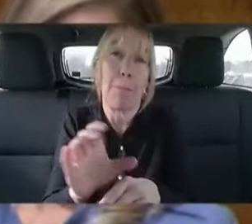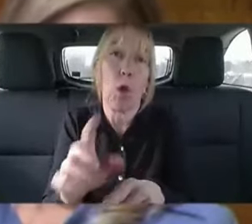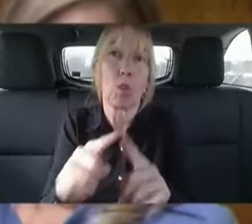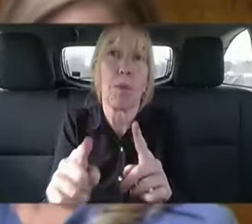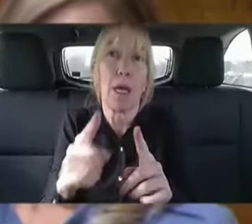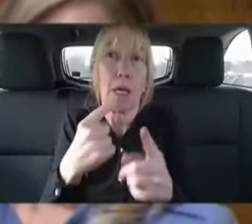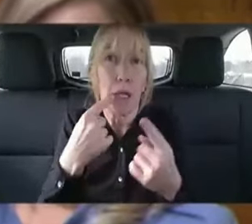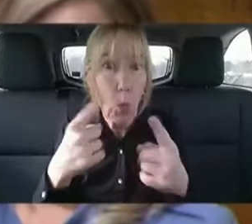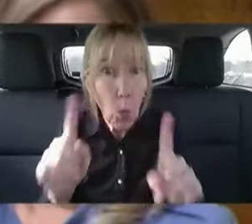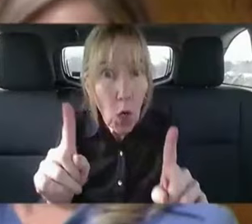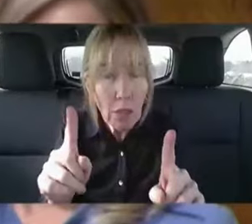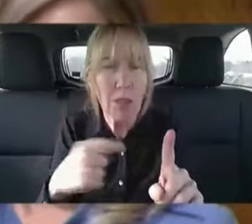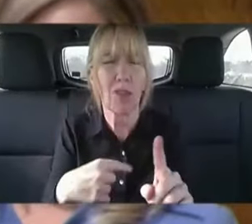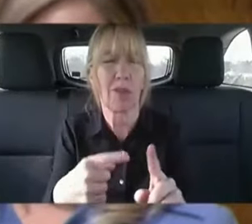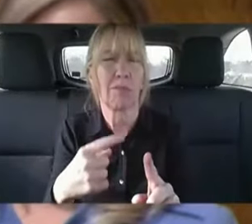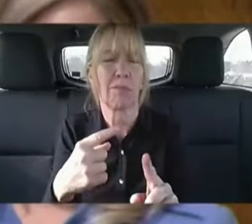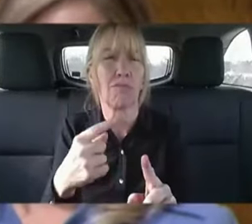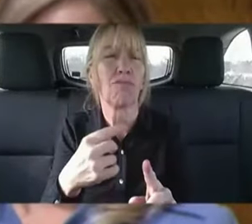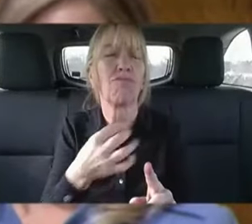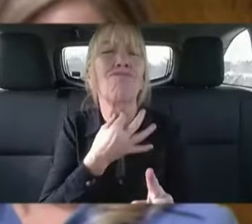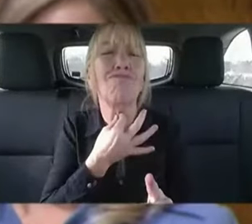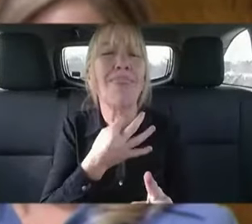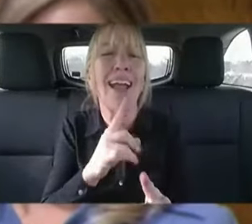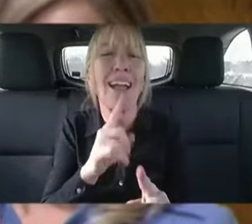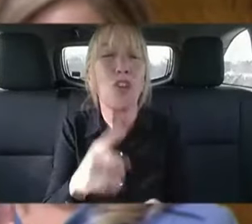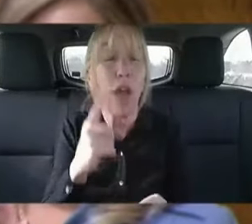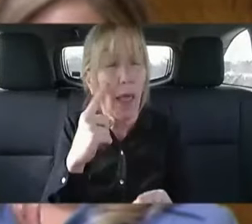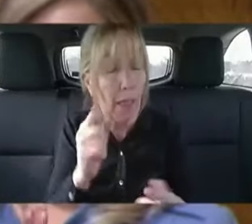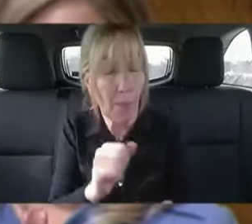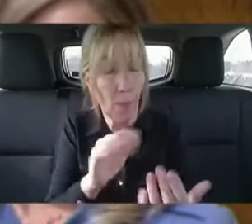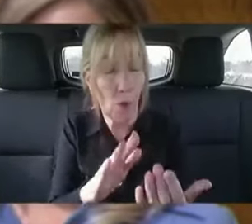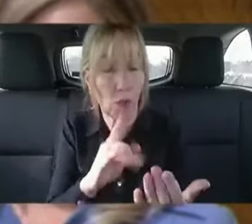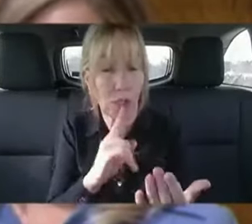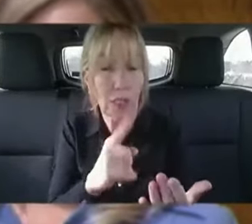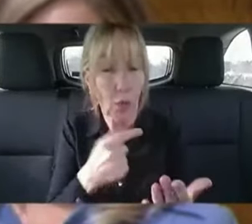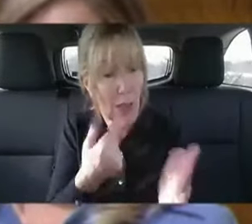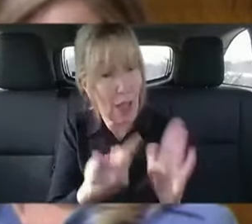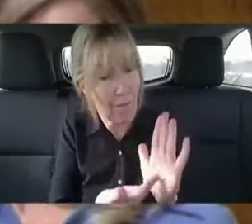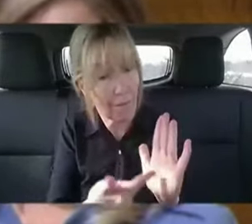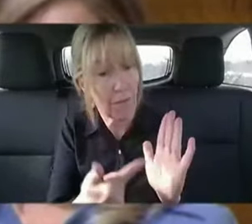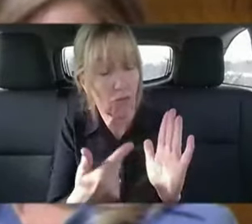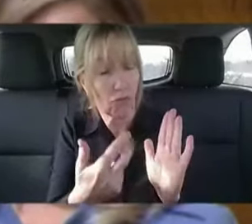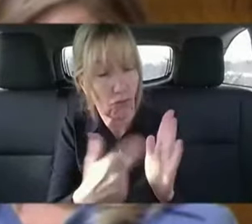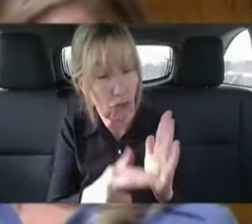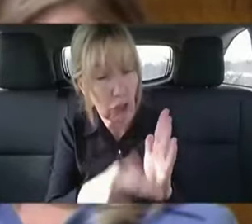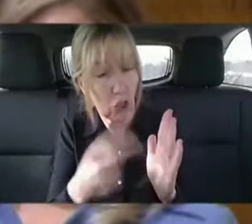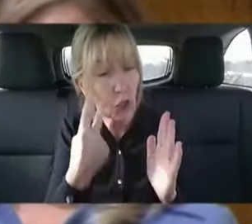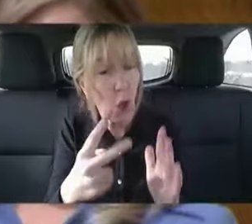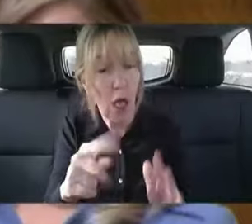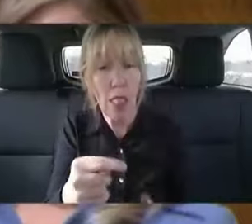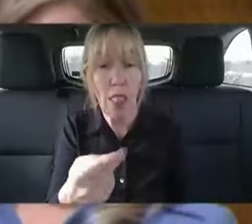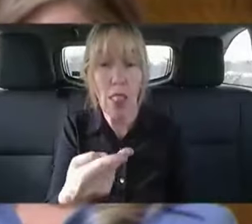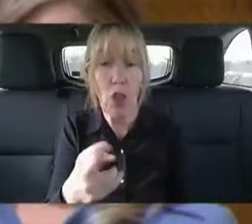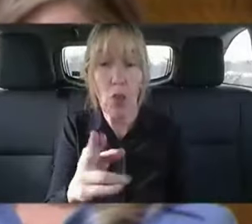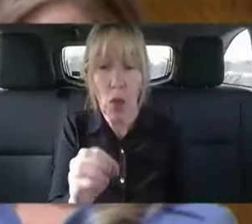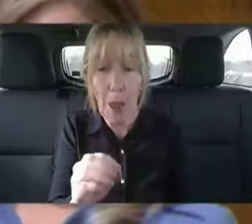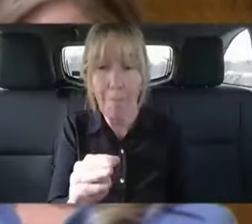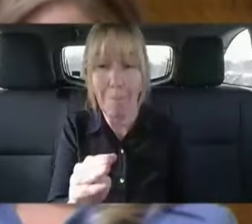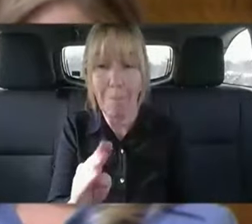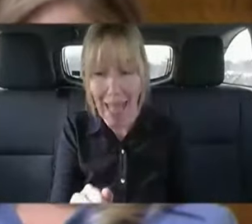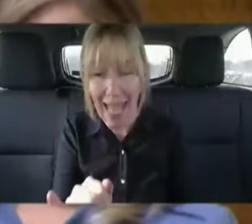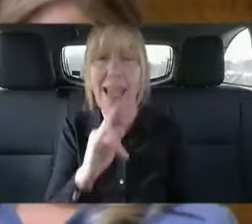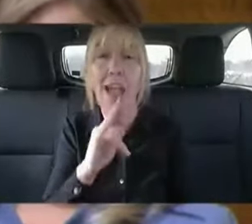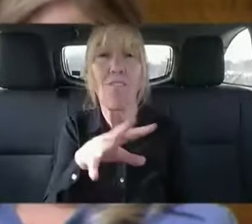this, I presume the approach is, wait a second, here we have studies showing that thrombi are probably involved. And